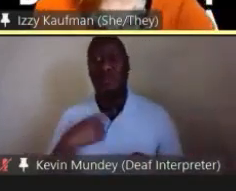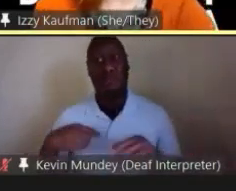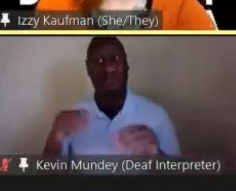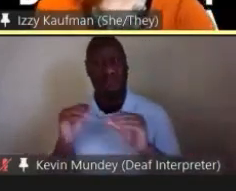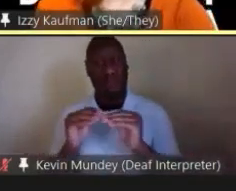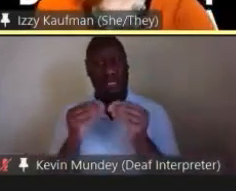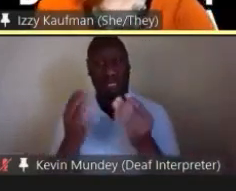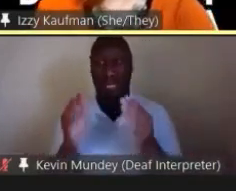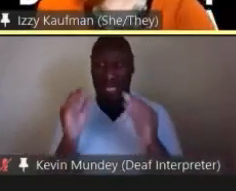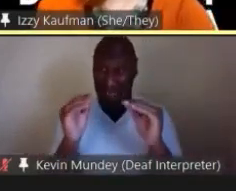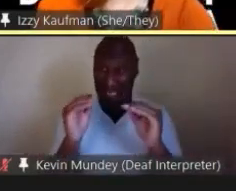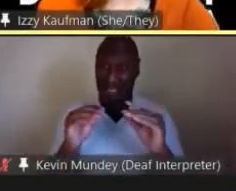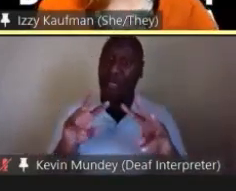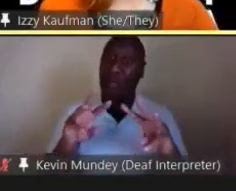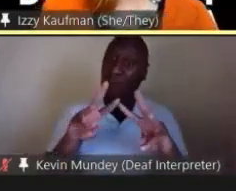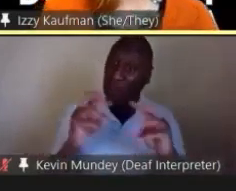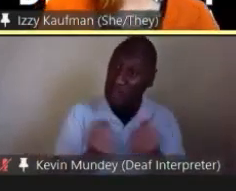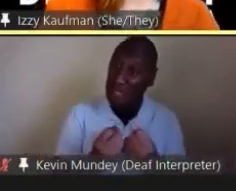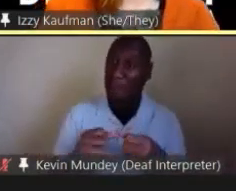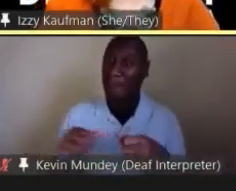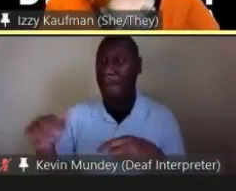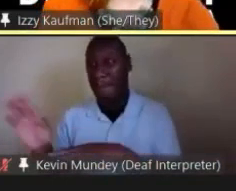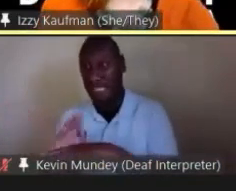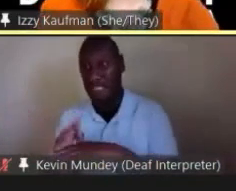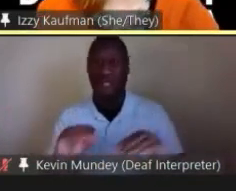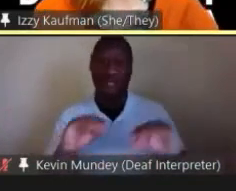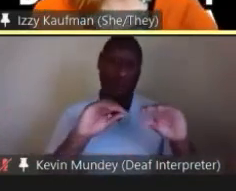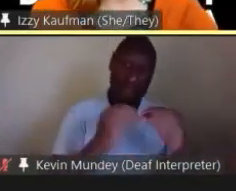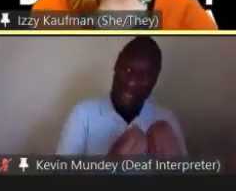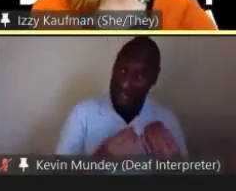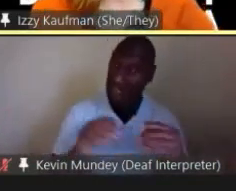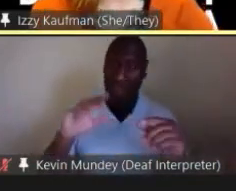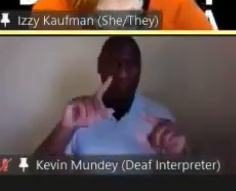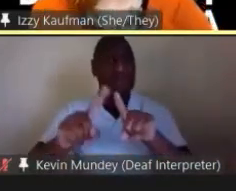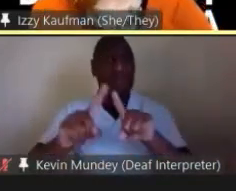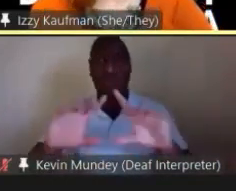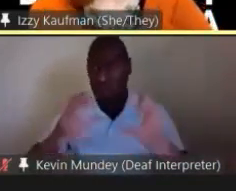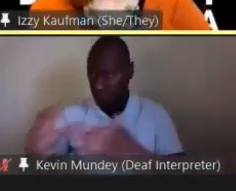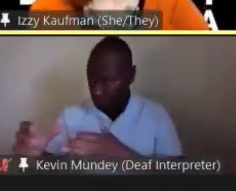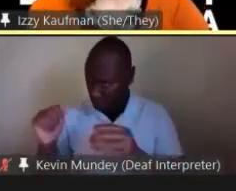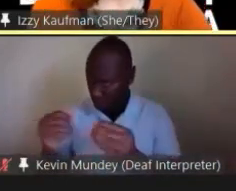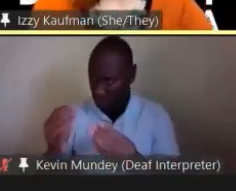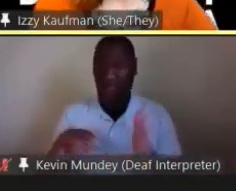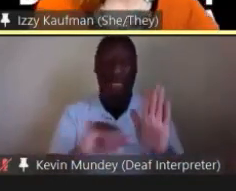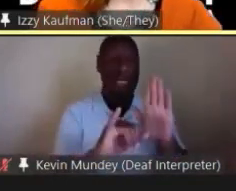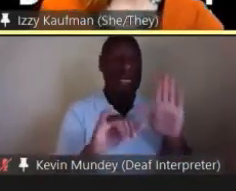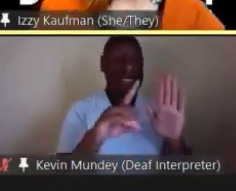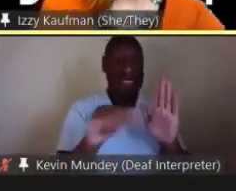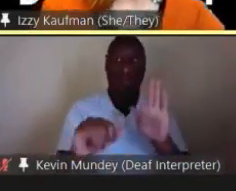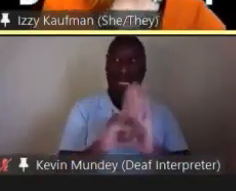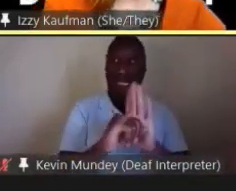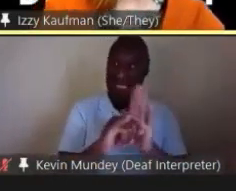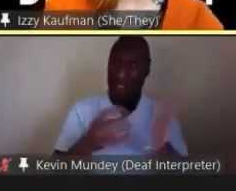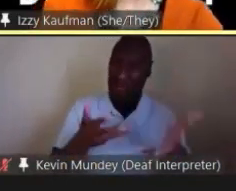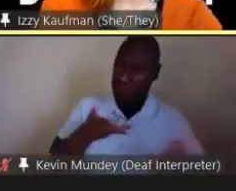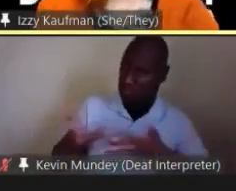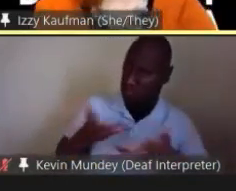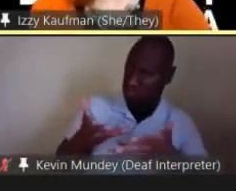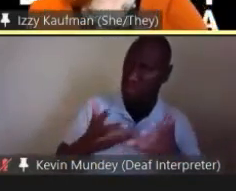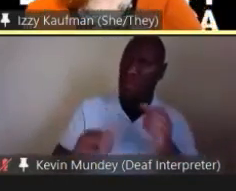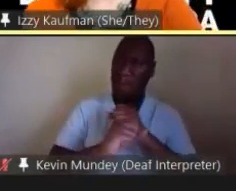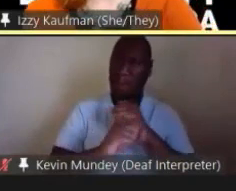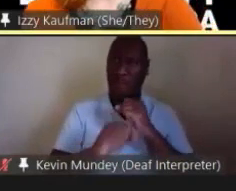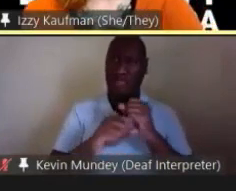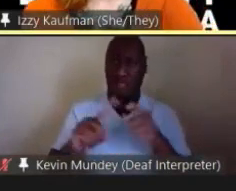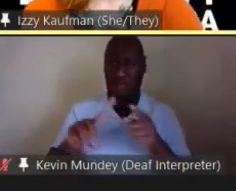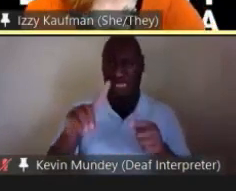businesses, organizations, and other types of groups on disability identity, etiquette, marketing to the disability population,